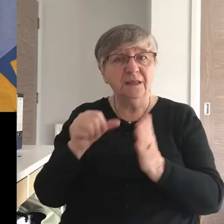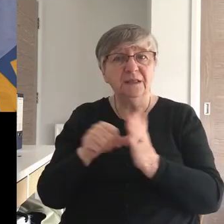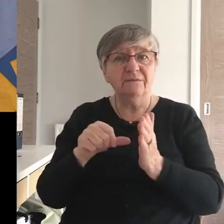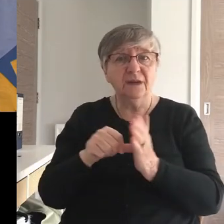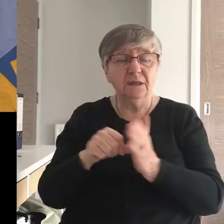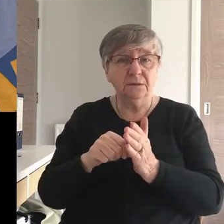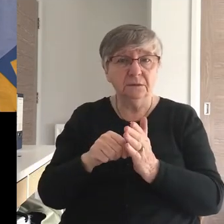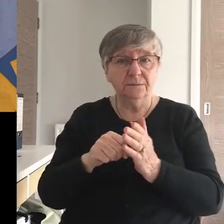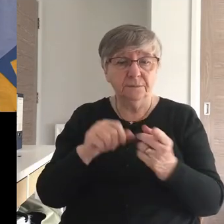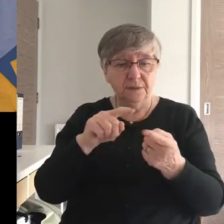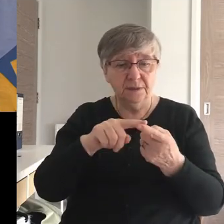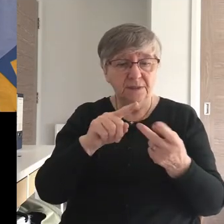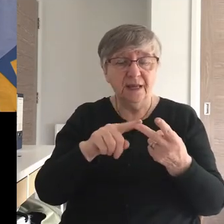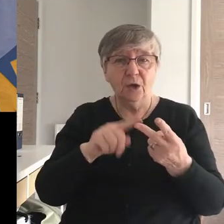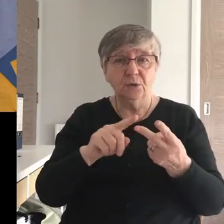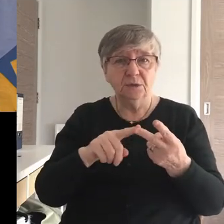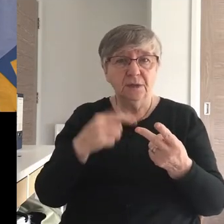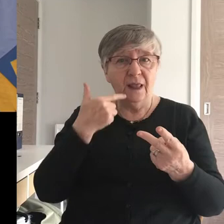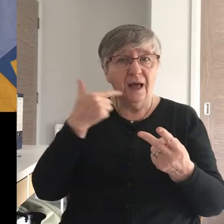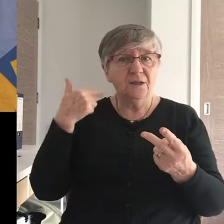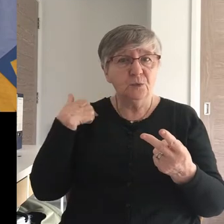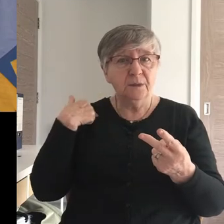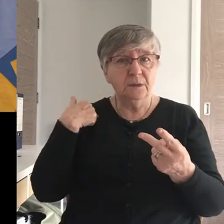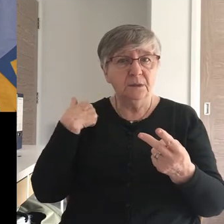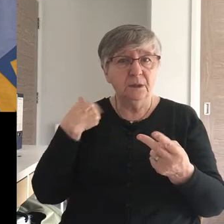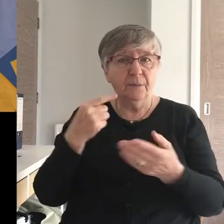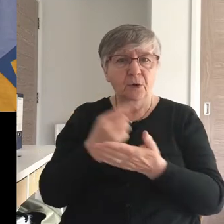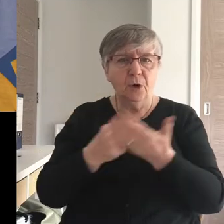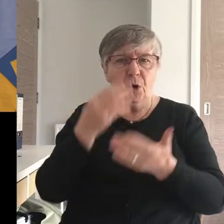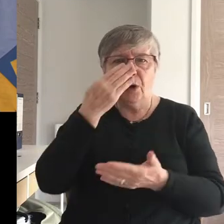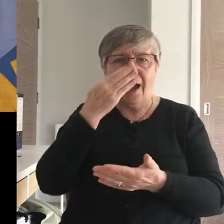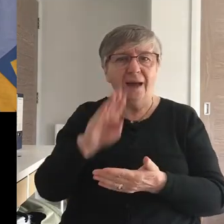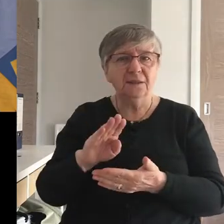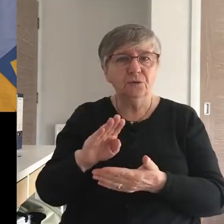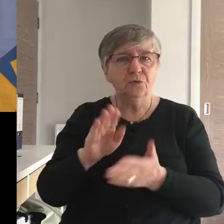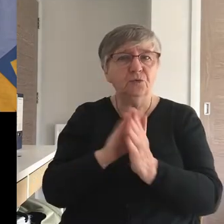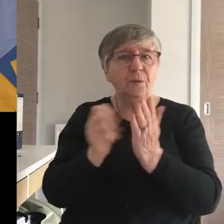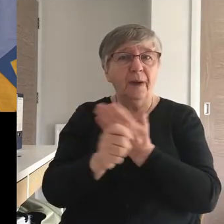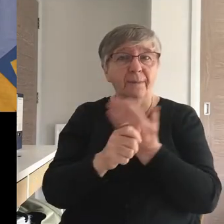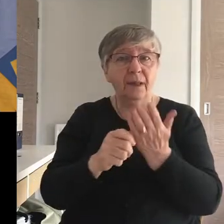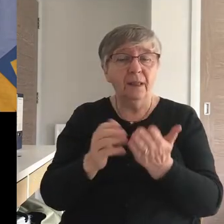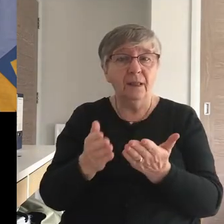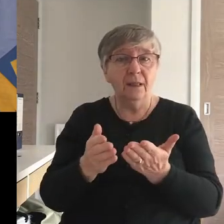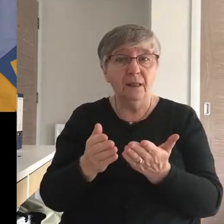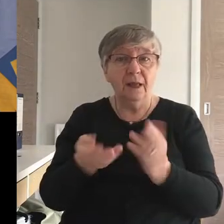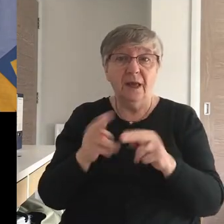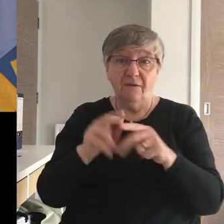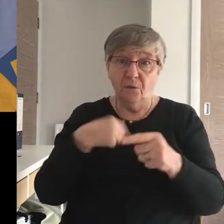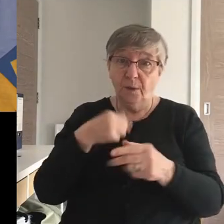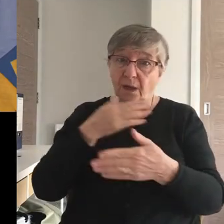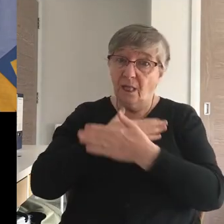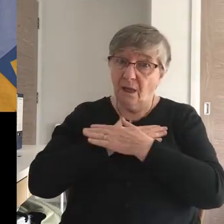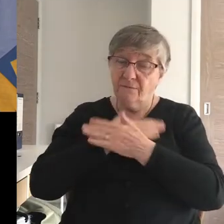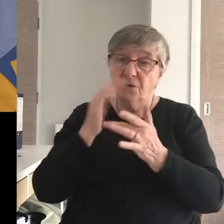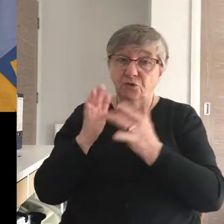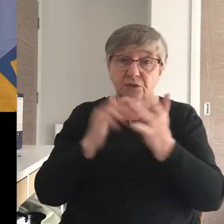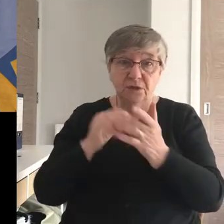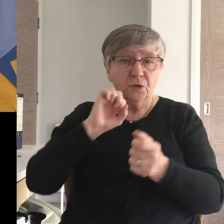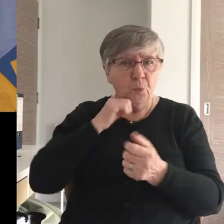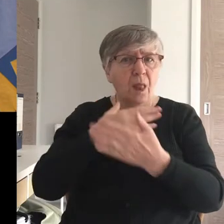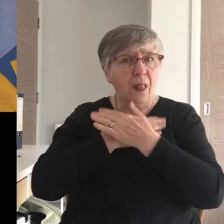The second test we looked at last week is about our attitude to Scripture. If we love Jesus, we will love his